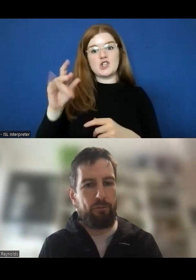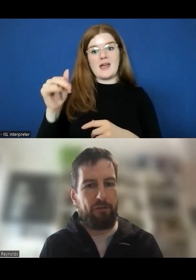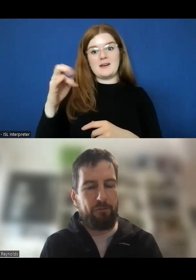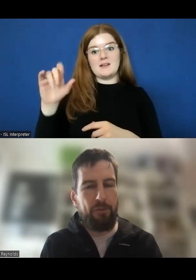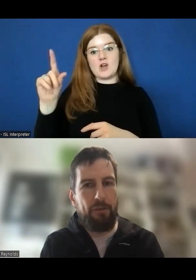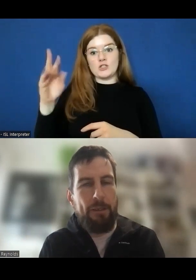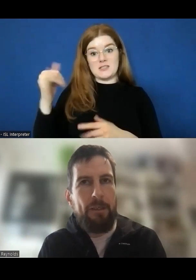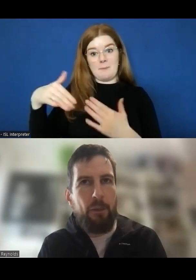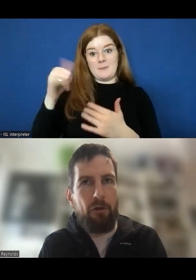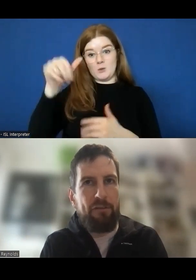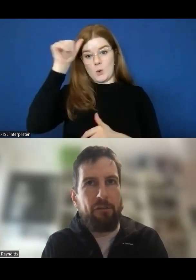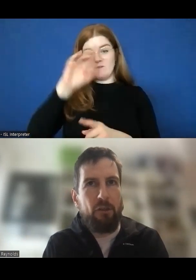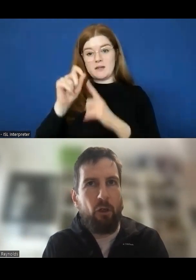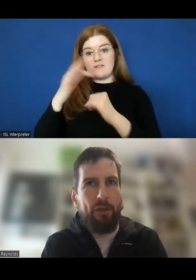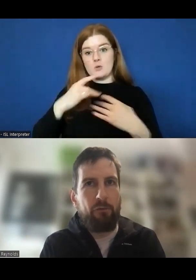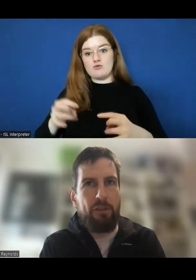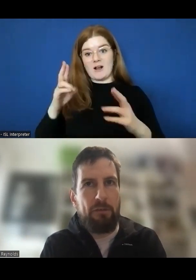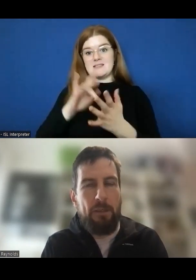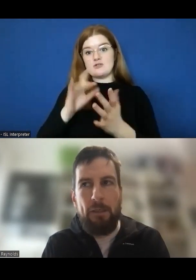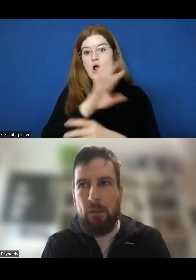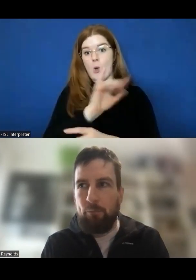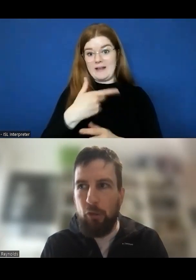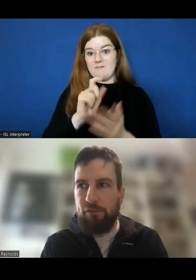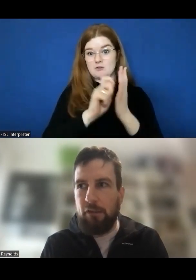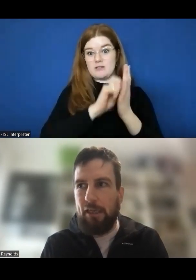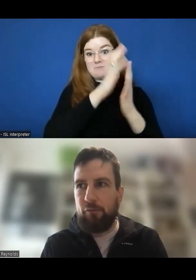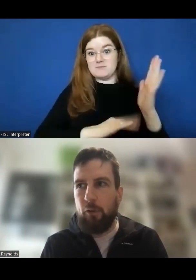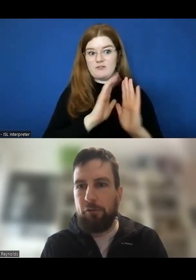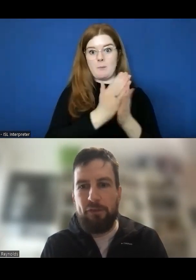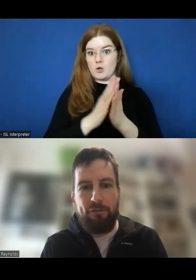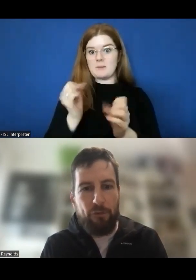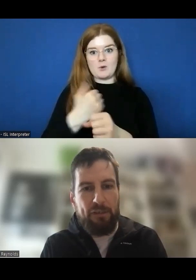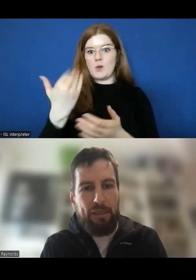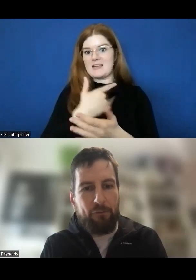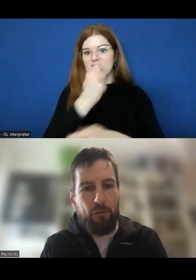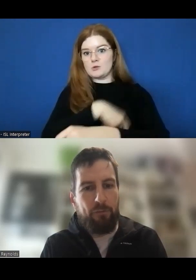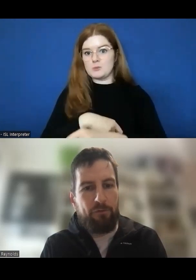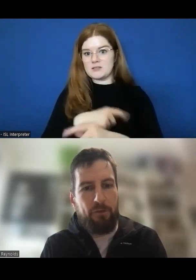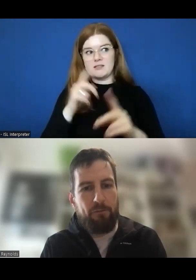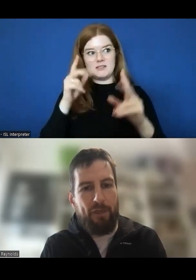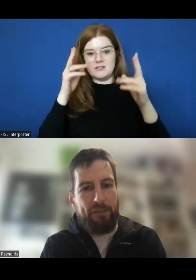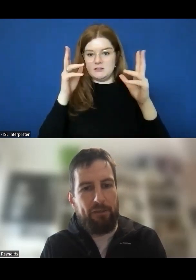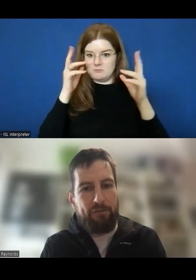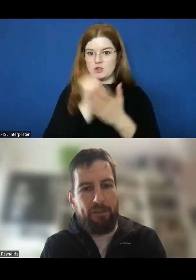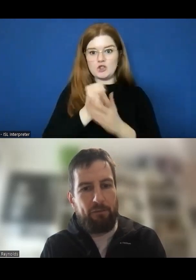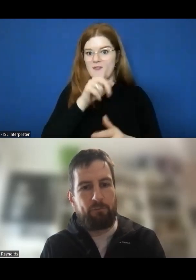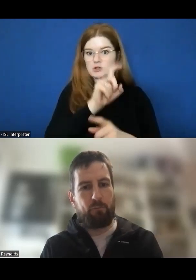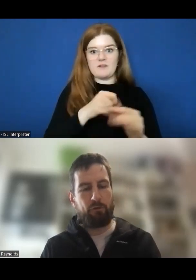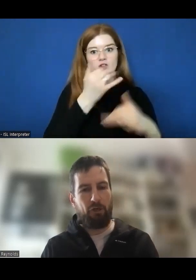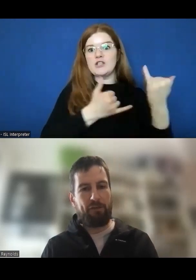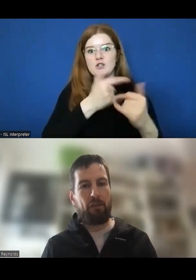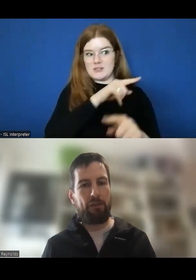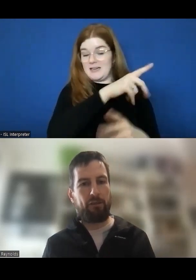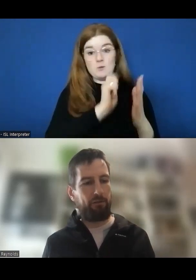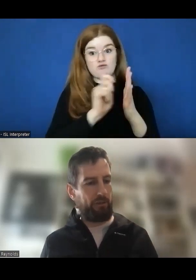know, professor from the Human Rights Centre in Galway, who's written books on collective punishment and studied collective punishment for many years, and he